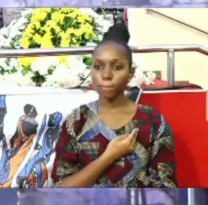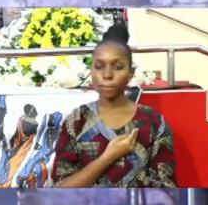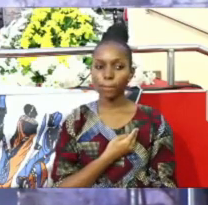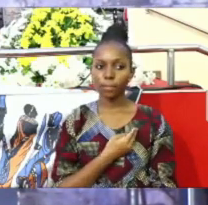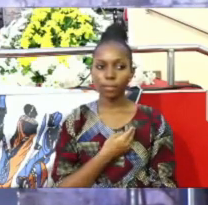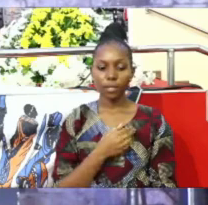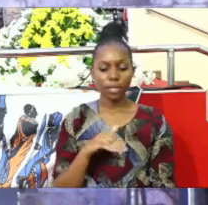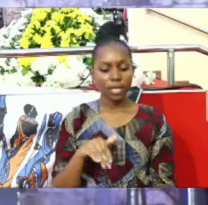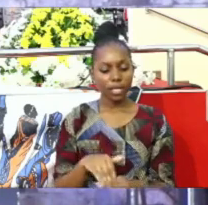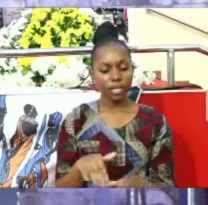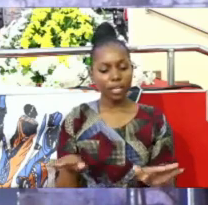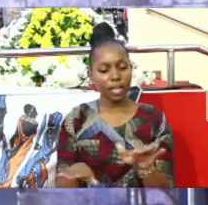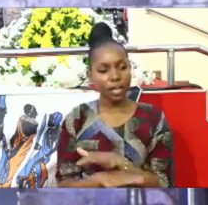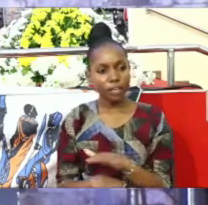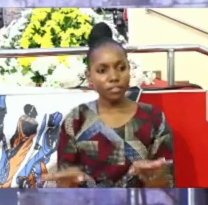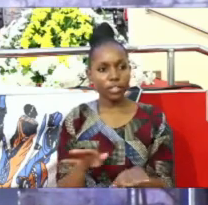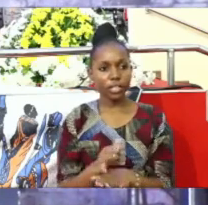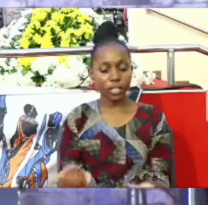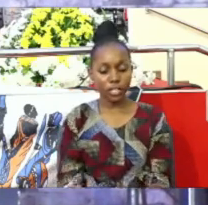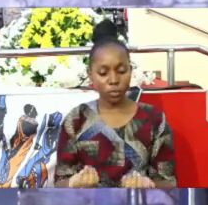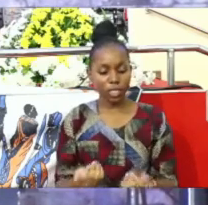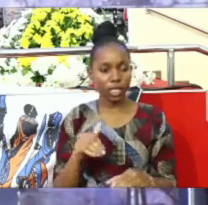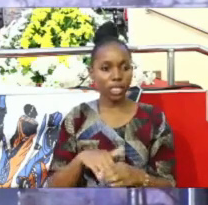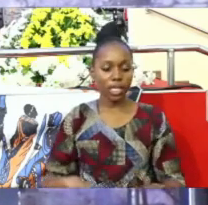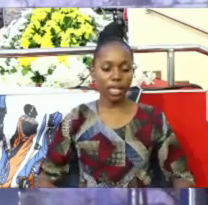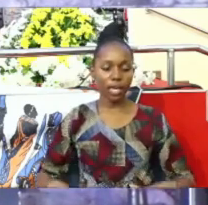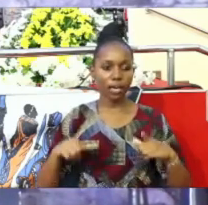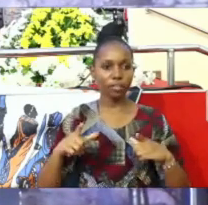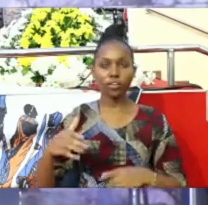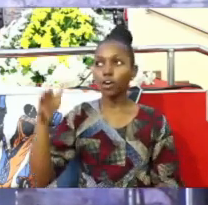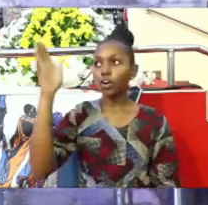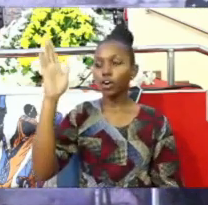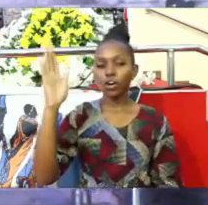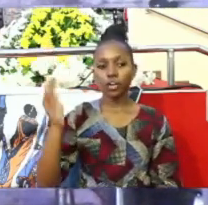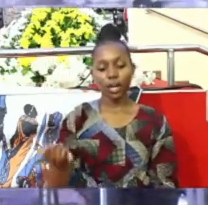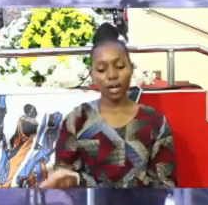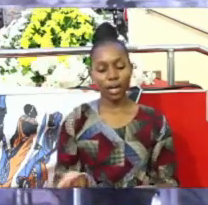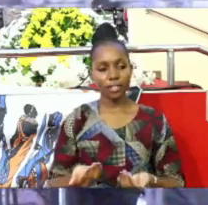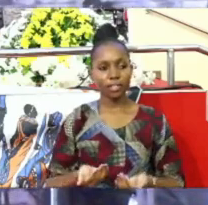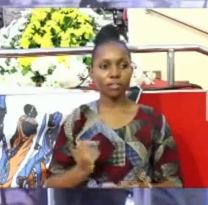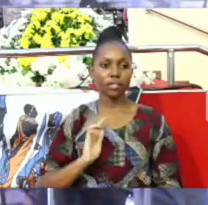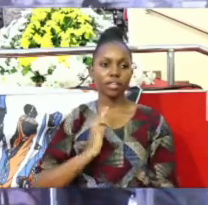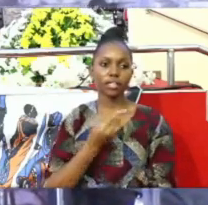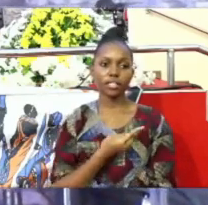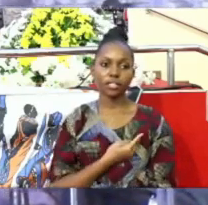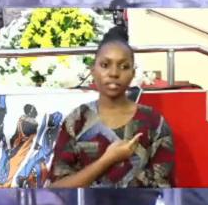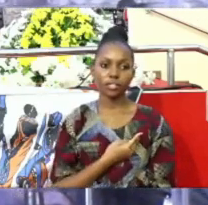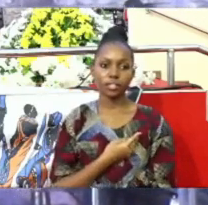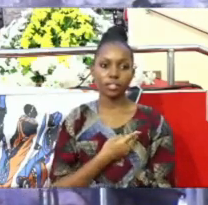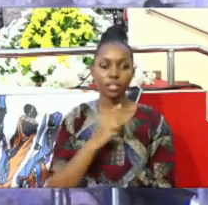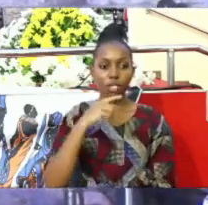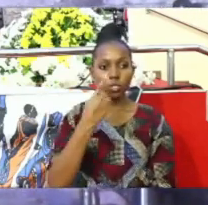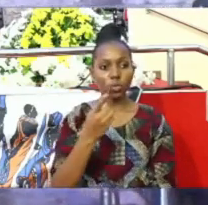that we need in life God has given us. Na chochote tuhitajicho katika maisha Mungu ametupatia. So we are who